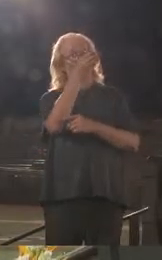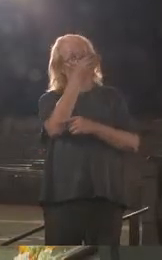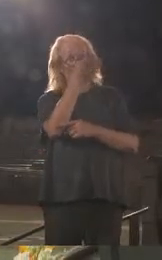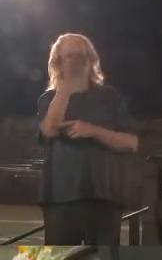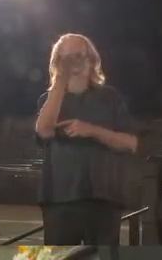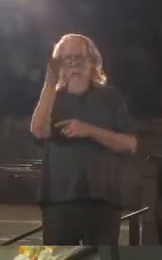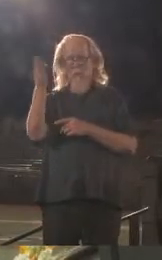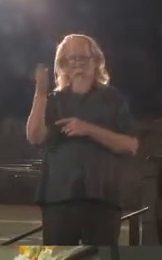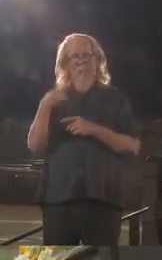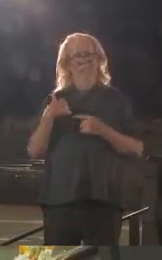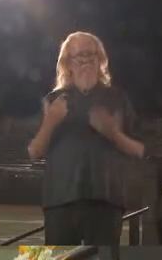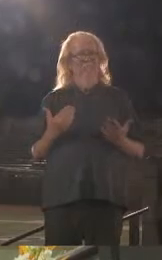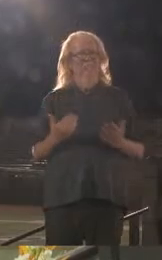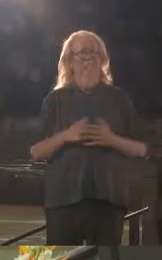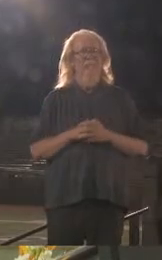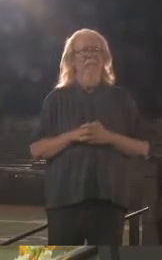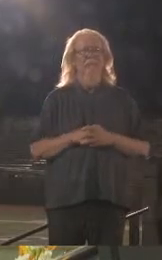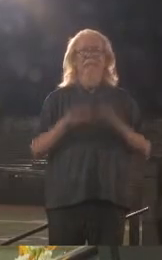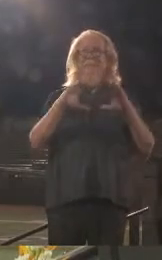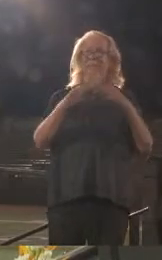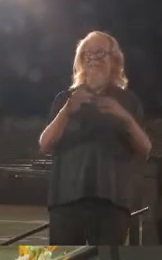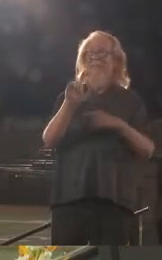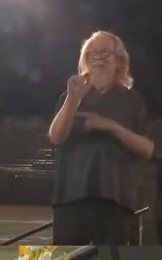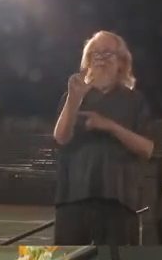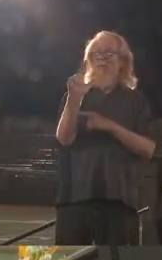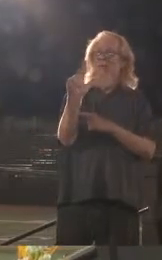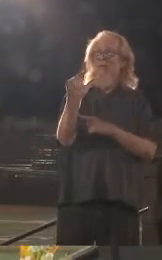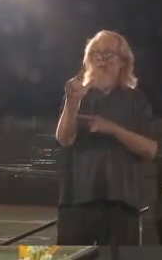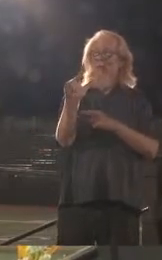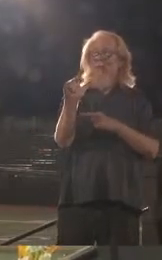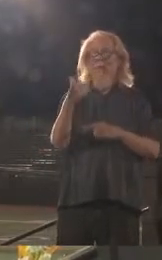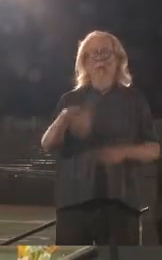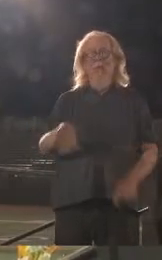stage. Class of 2023, it's been a